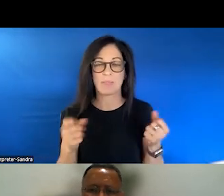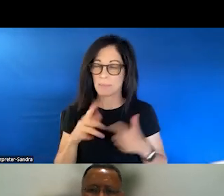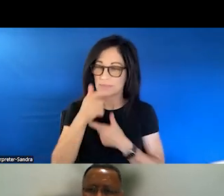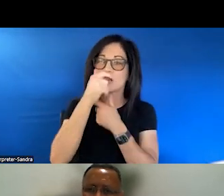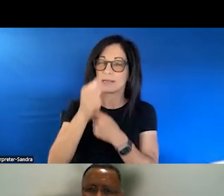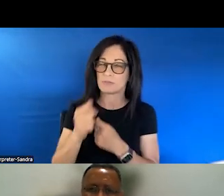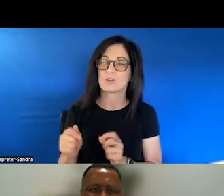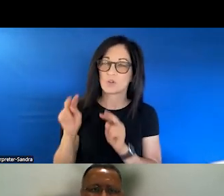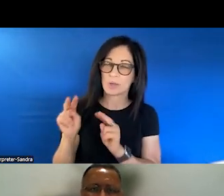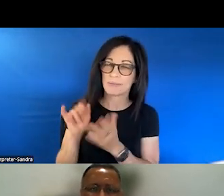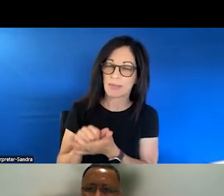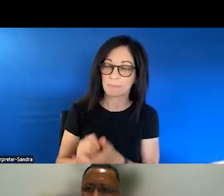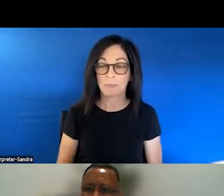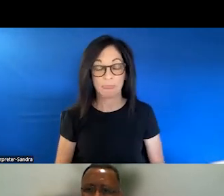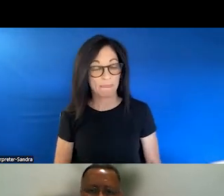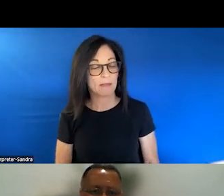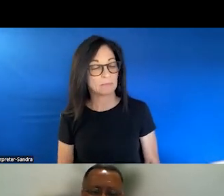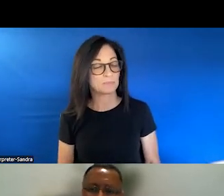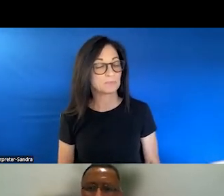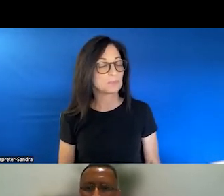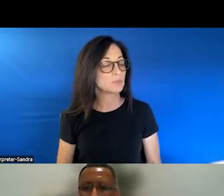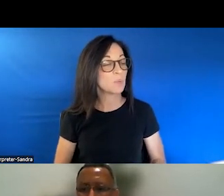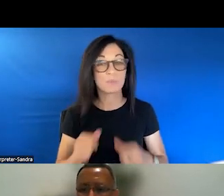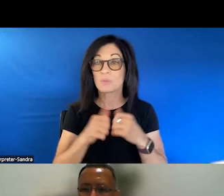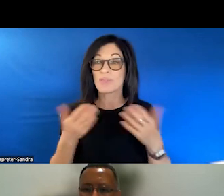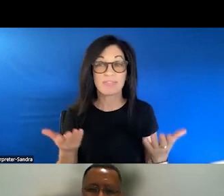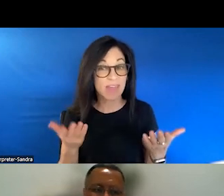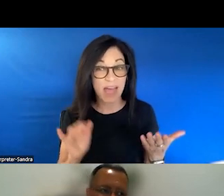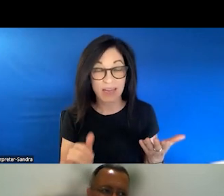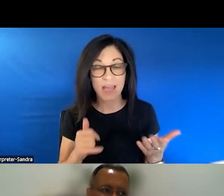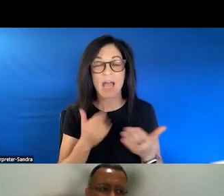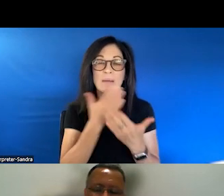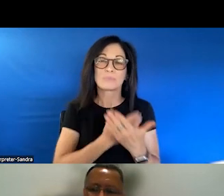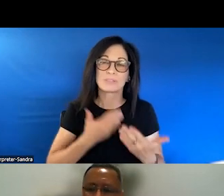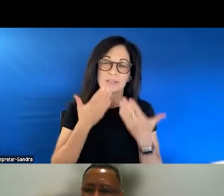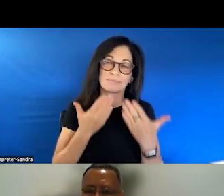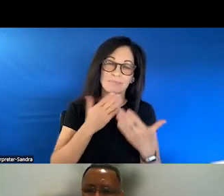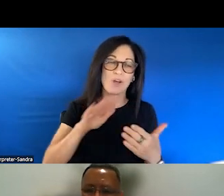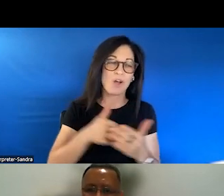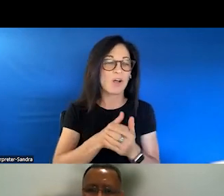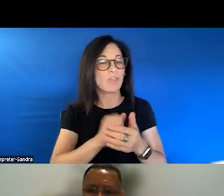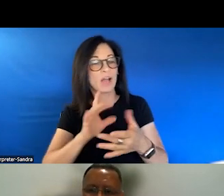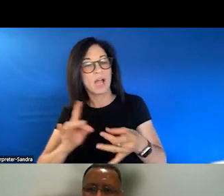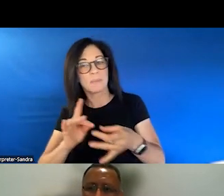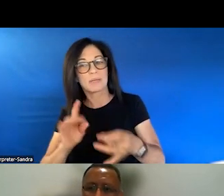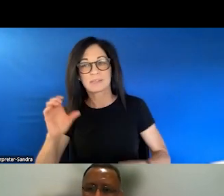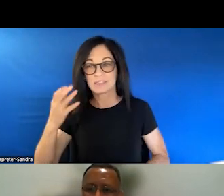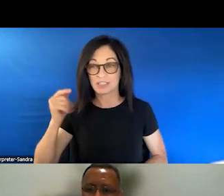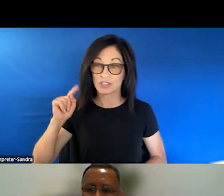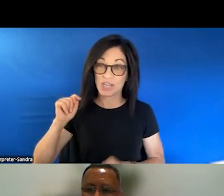at. So with that, I appreciate all of the comments, all of the chats that have been placed into the box